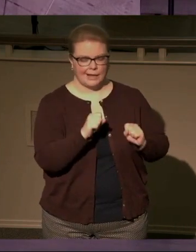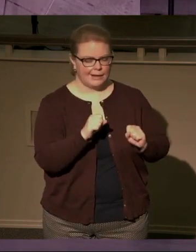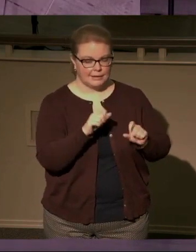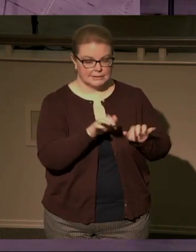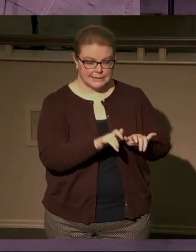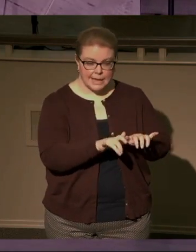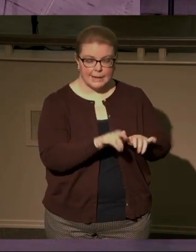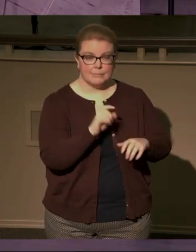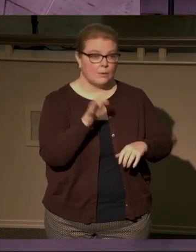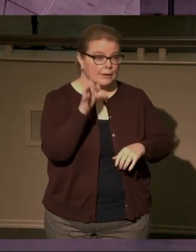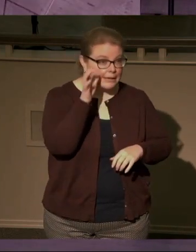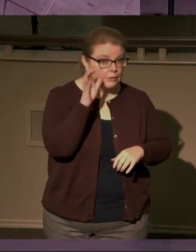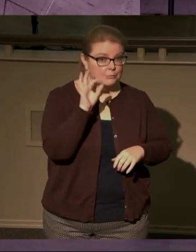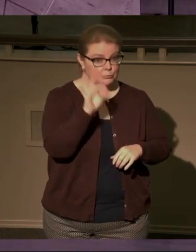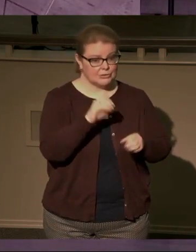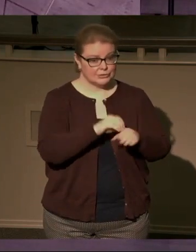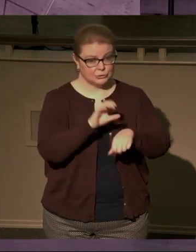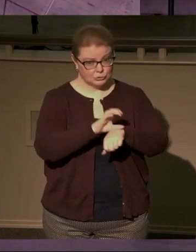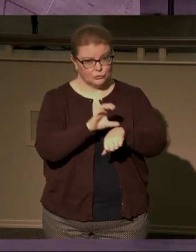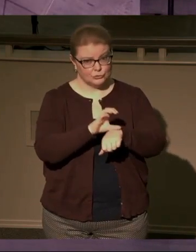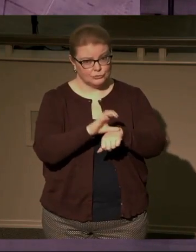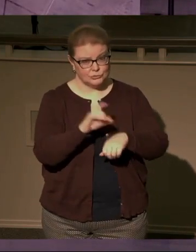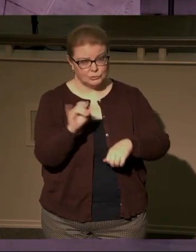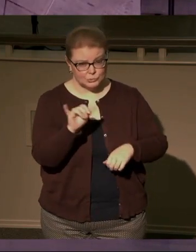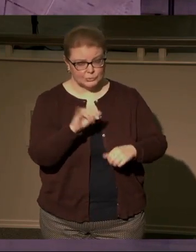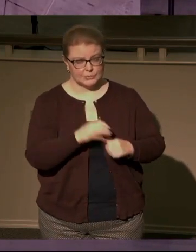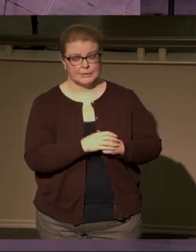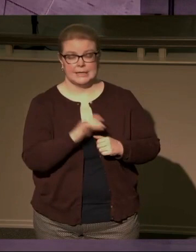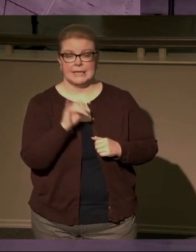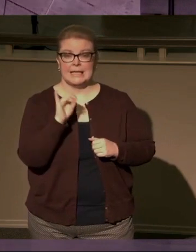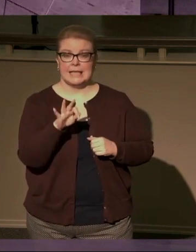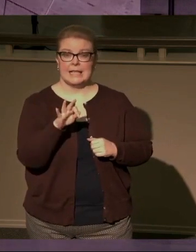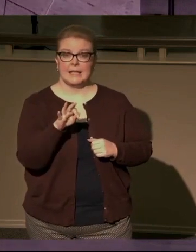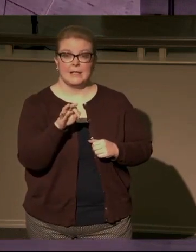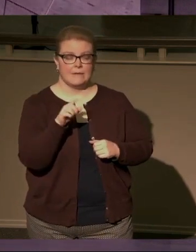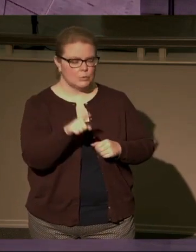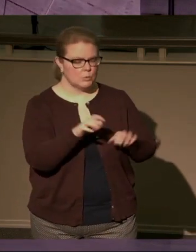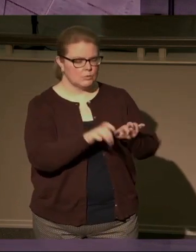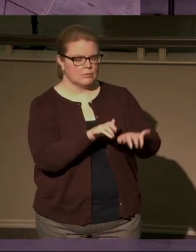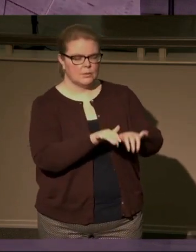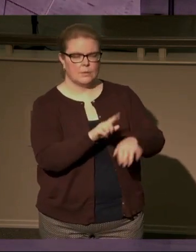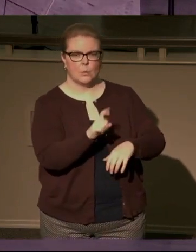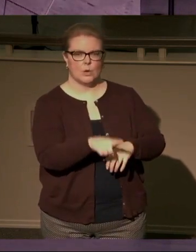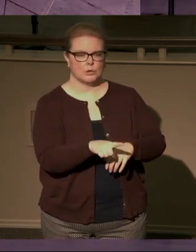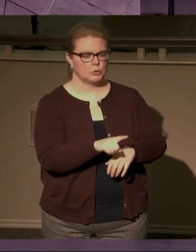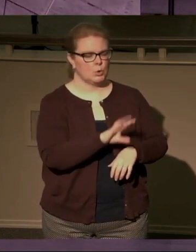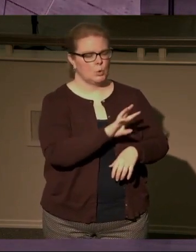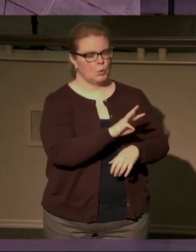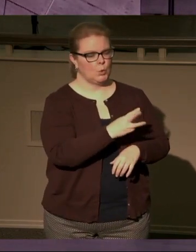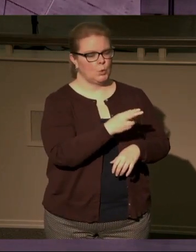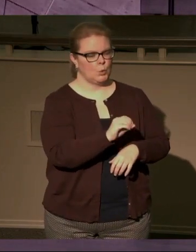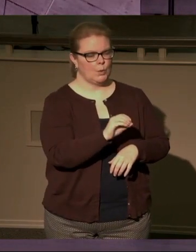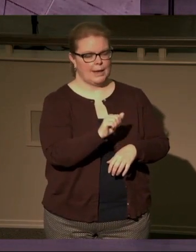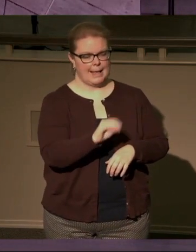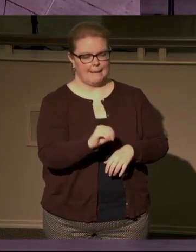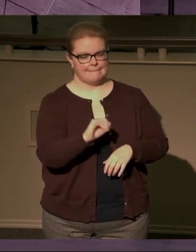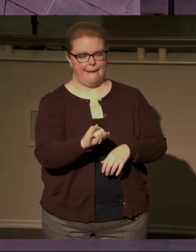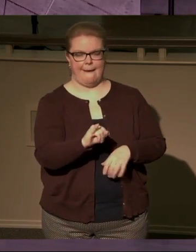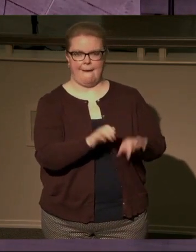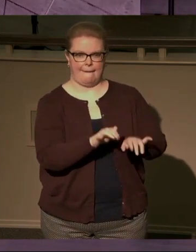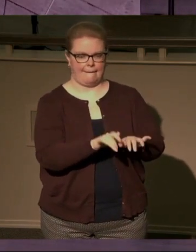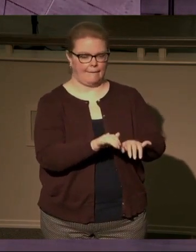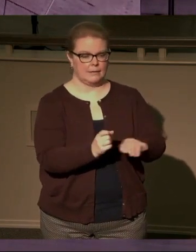even hear it preached in churches, if you roll out there the question, the who am I question, the world